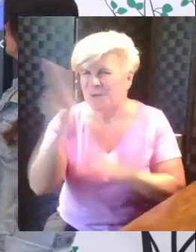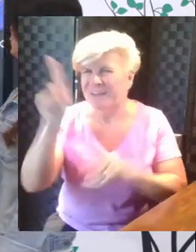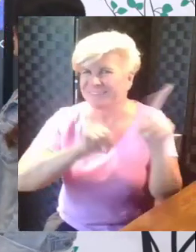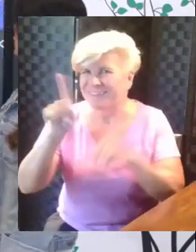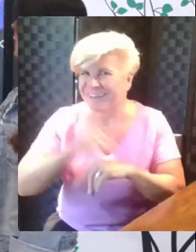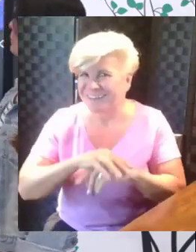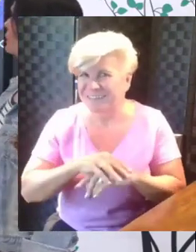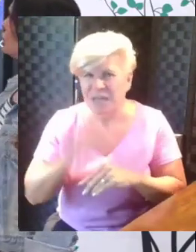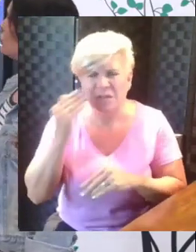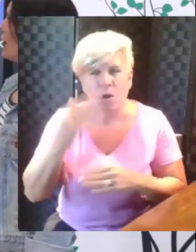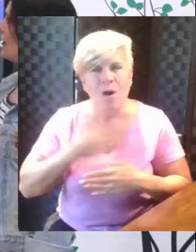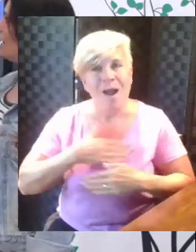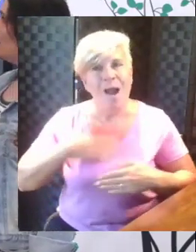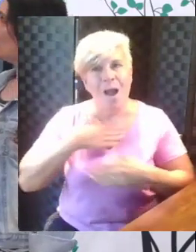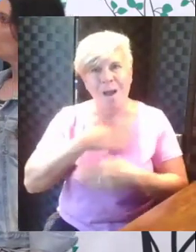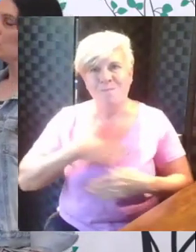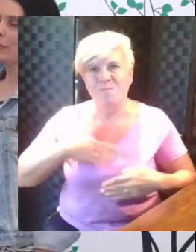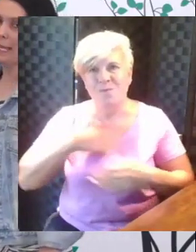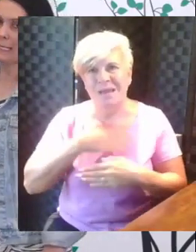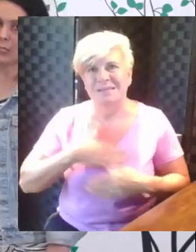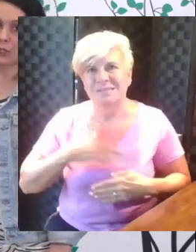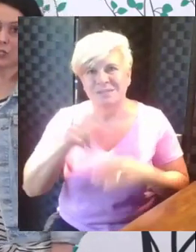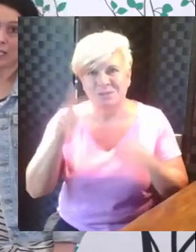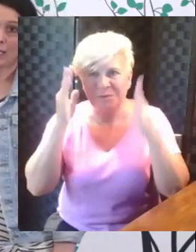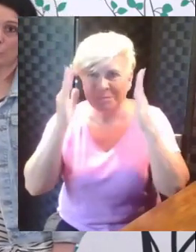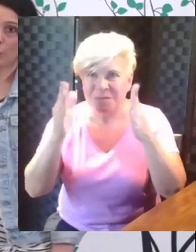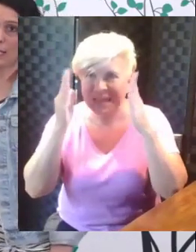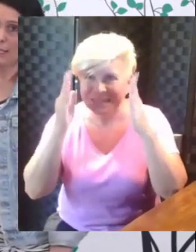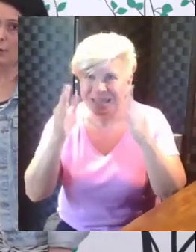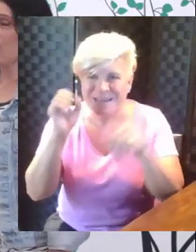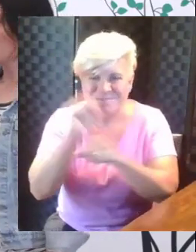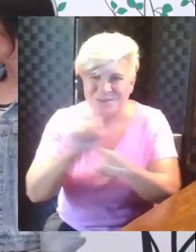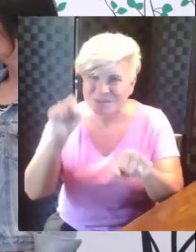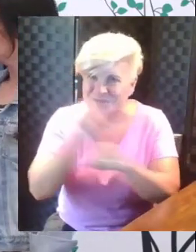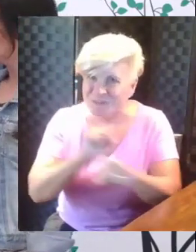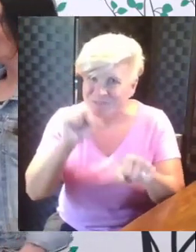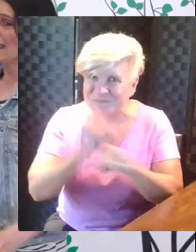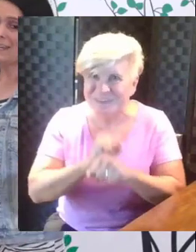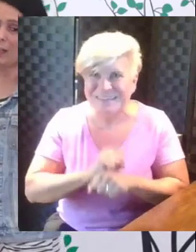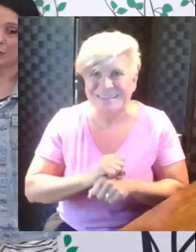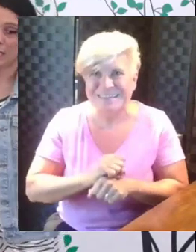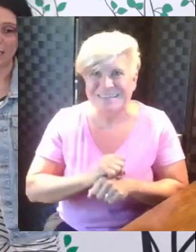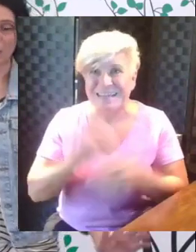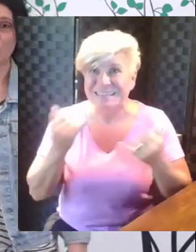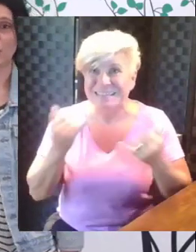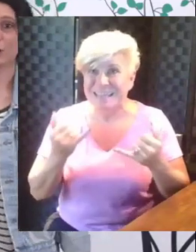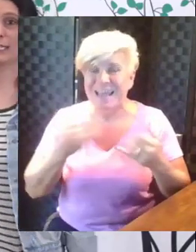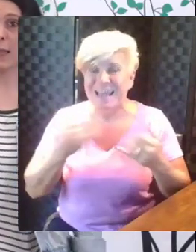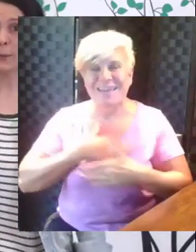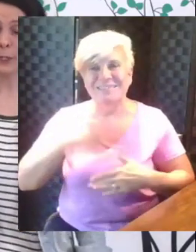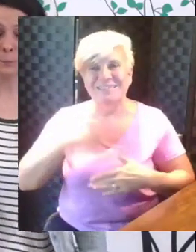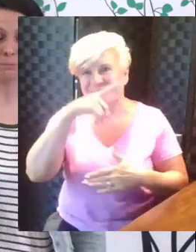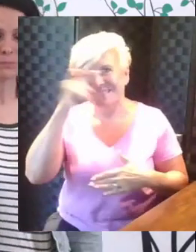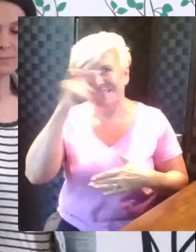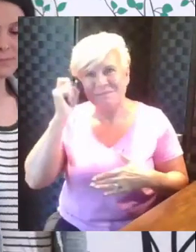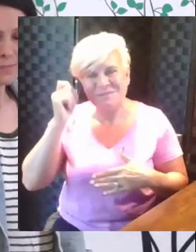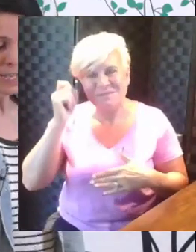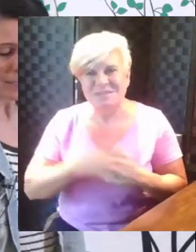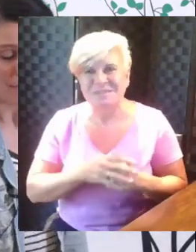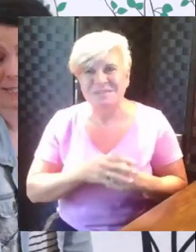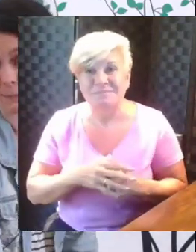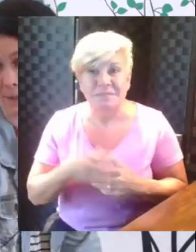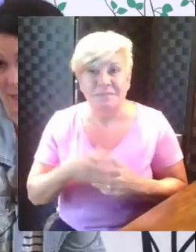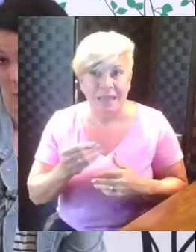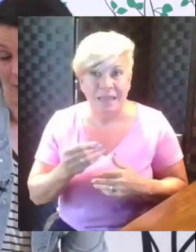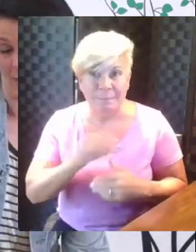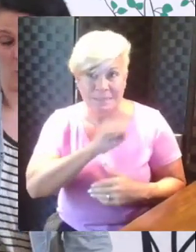I just want you to know I appreciate you paying attention and working so hard. And now you get to enjoy your summer.